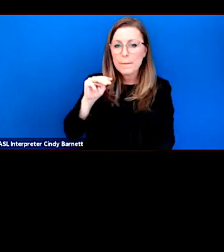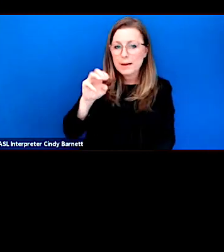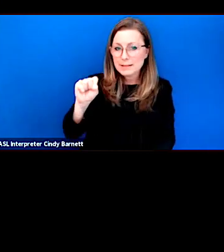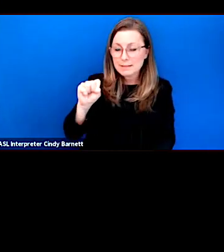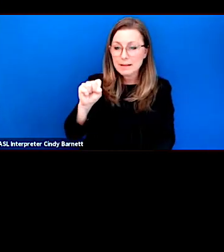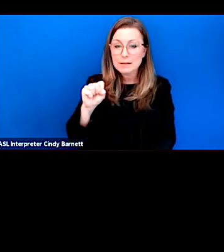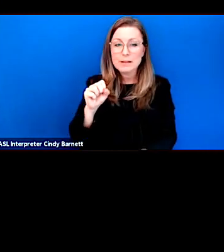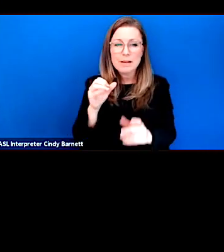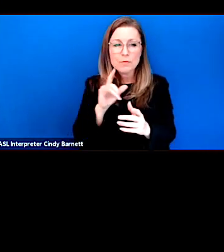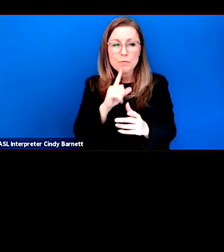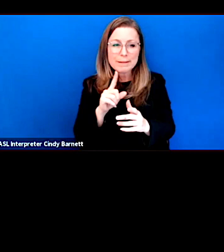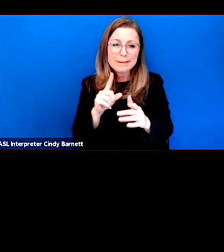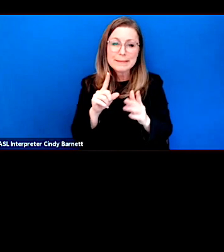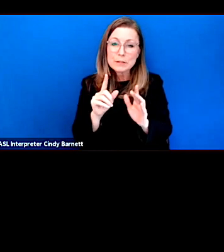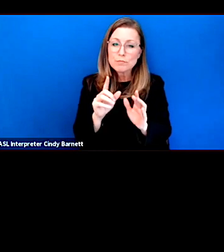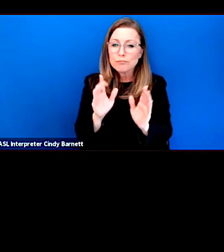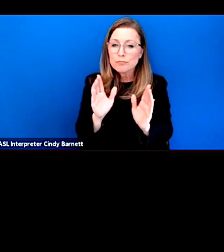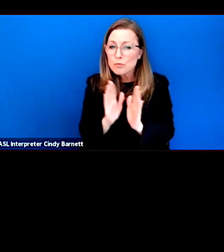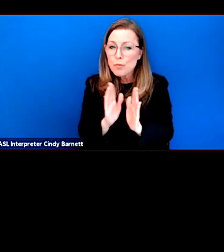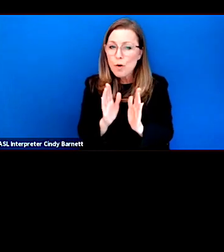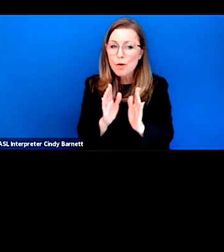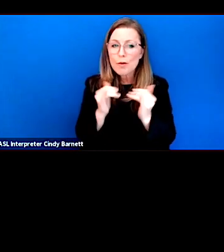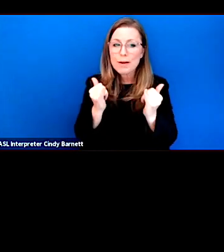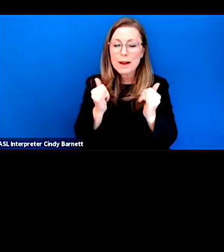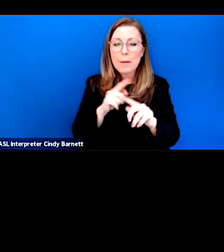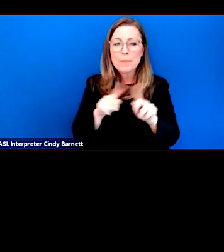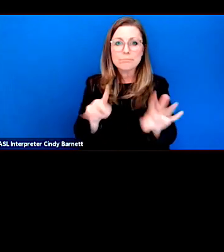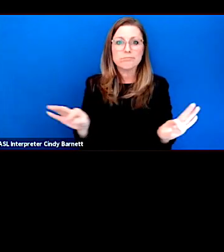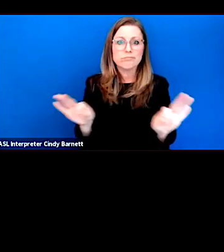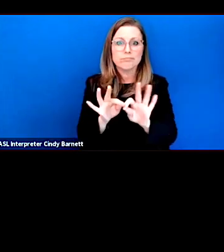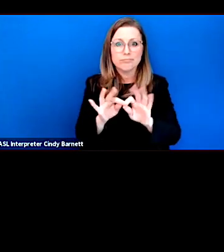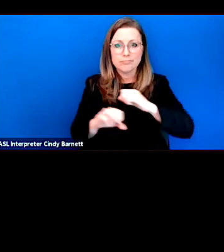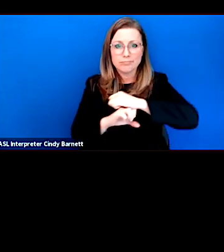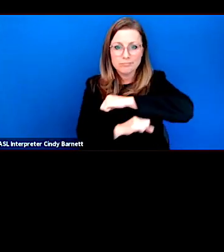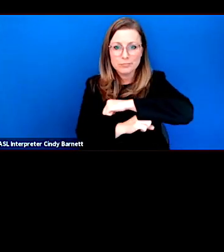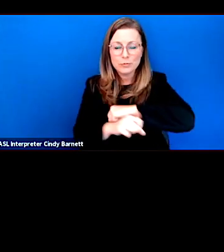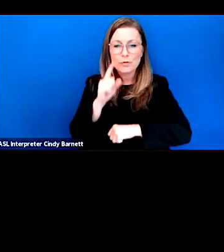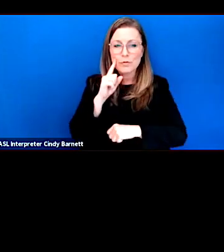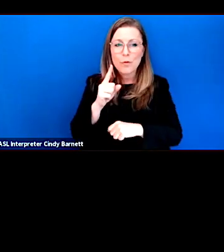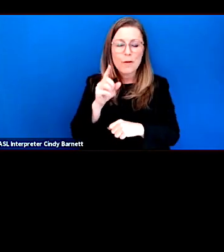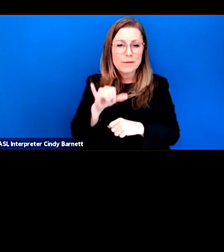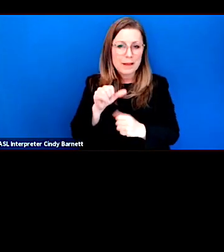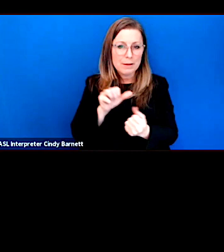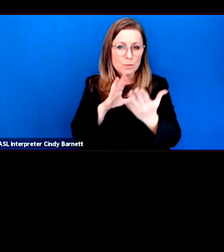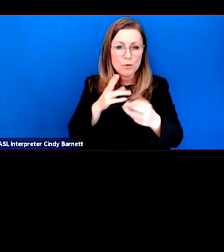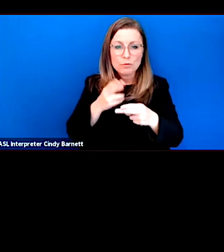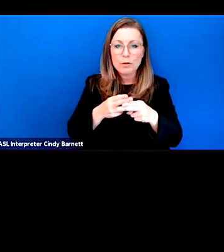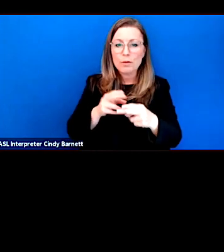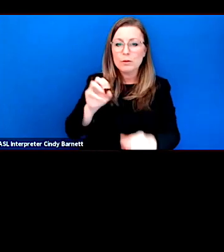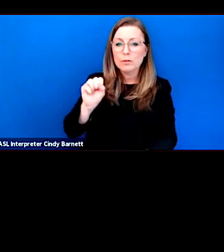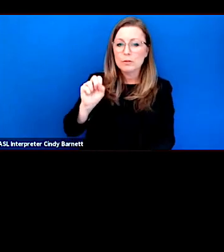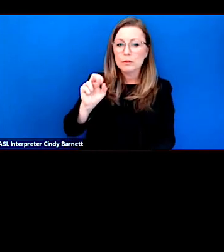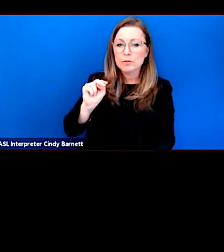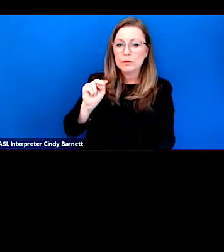literature searches through a method called snowballing. So your full set of literature will grow with the